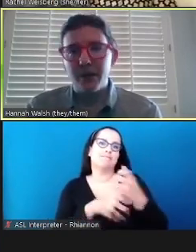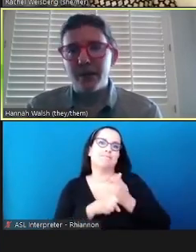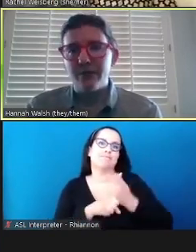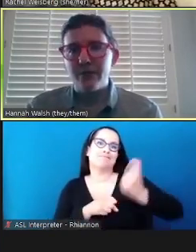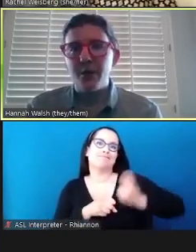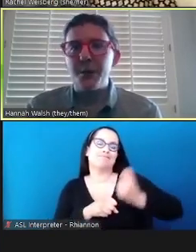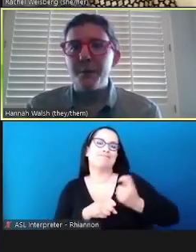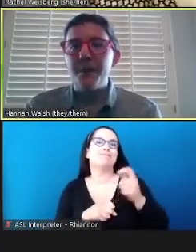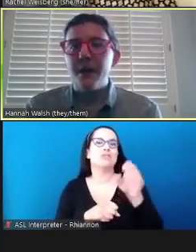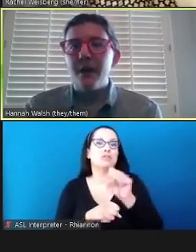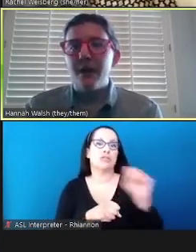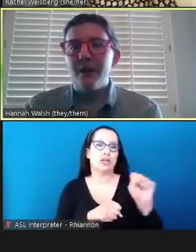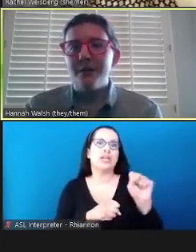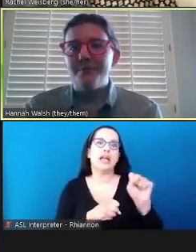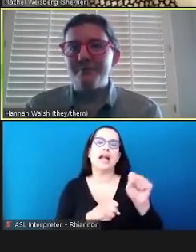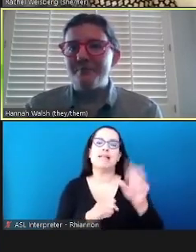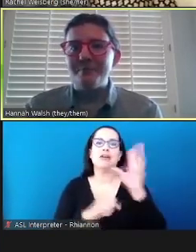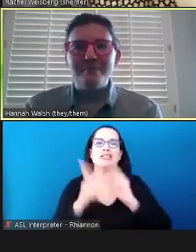experiencing barriers to work.